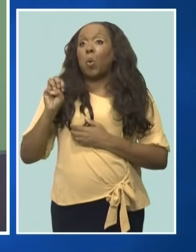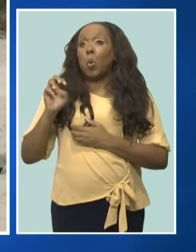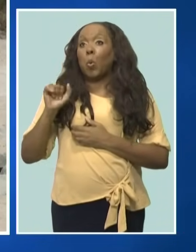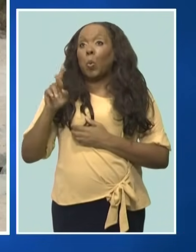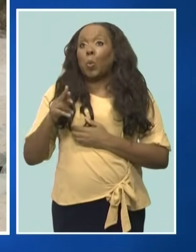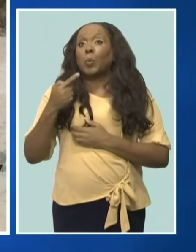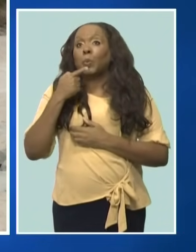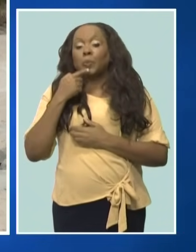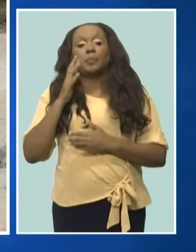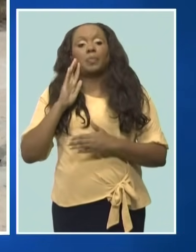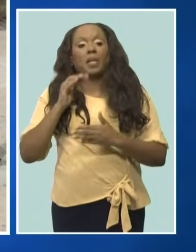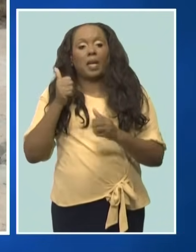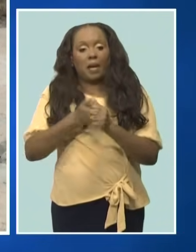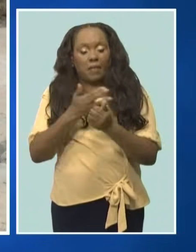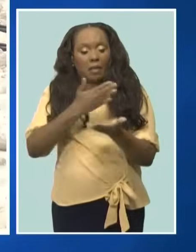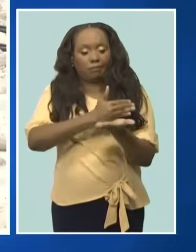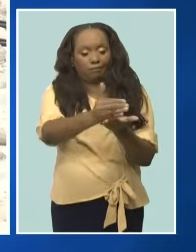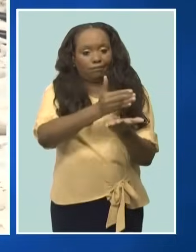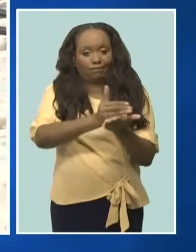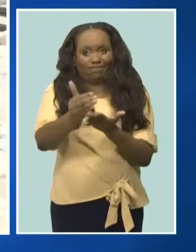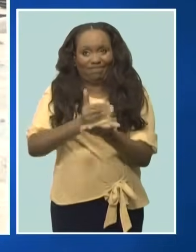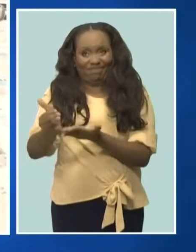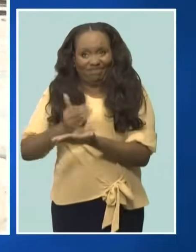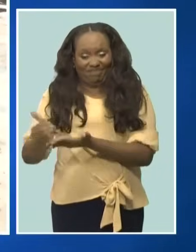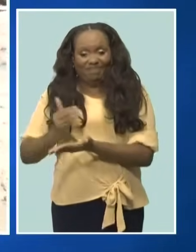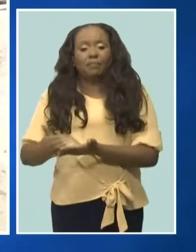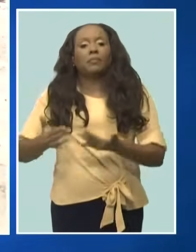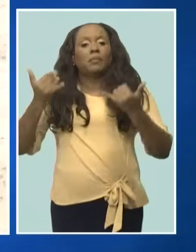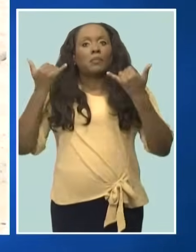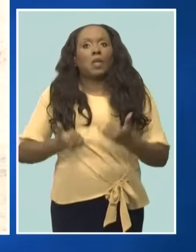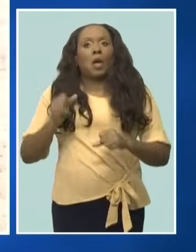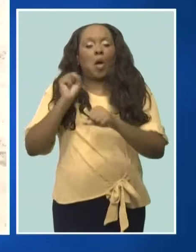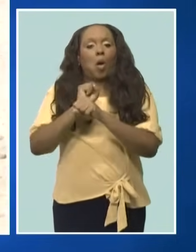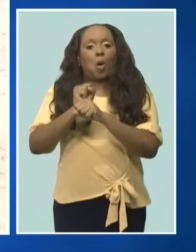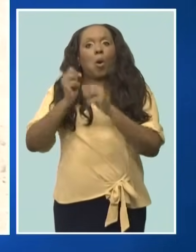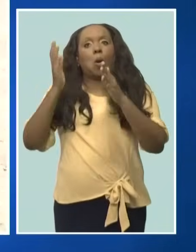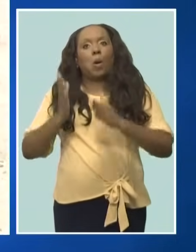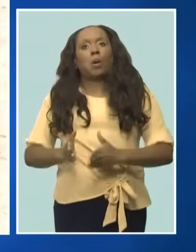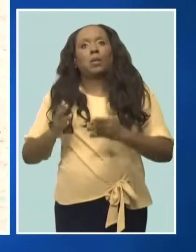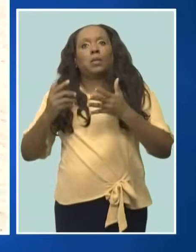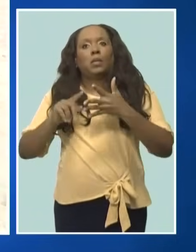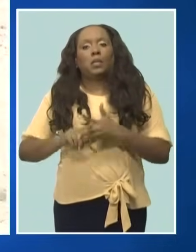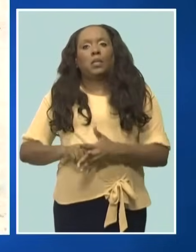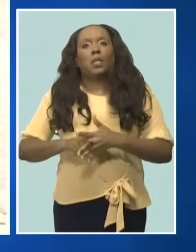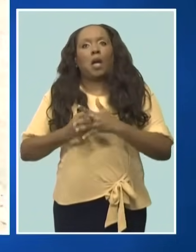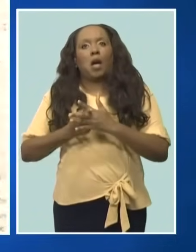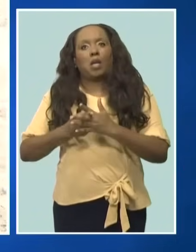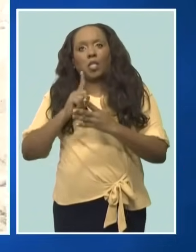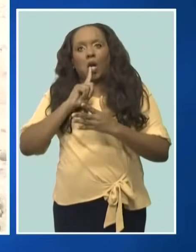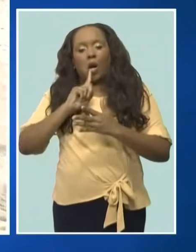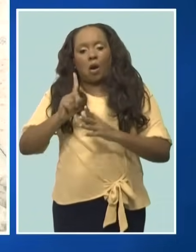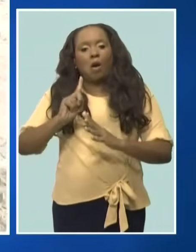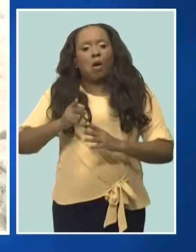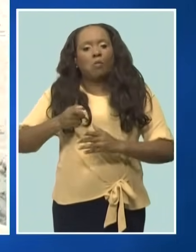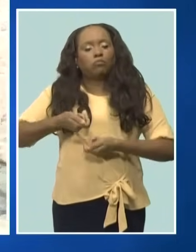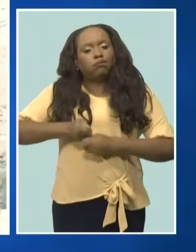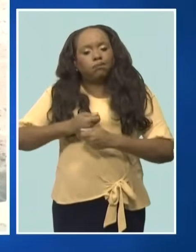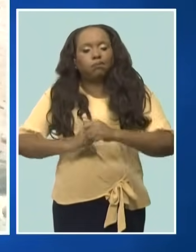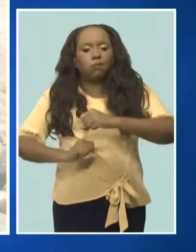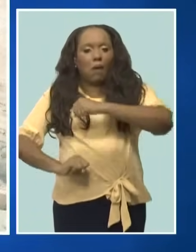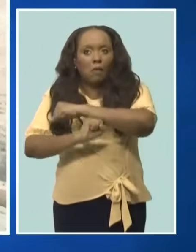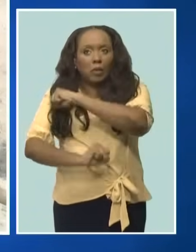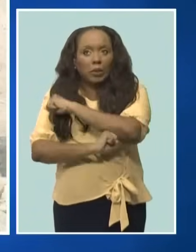clearing of the topsoil has been done and workers are now at the foundation stage. The foundation is due to be